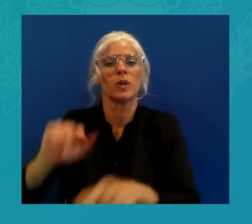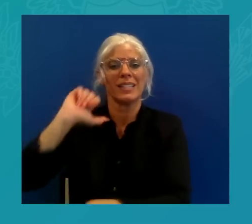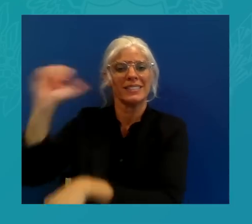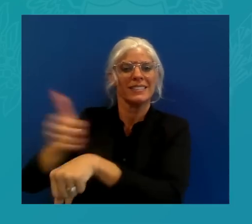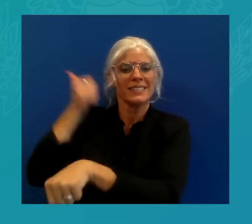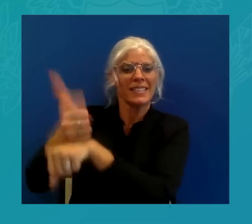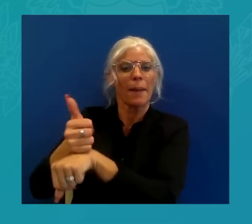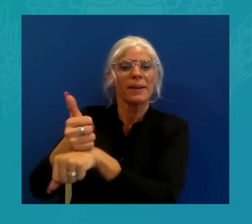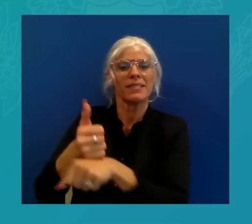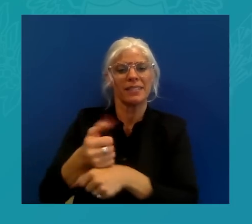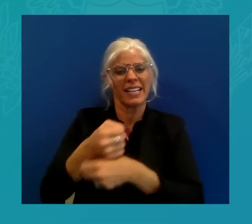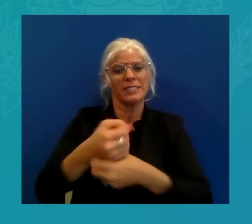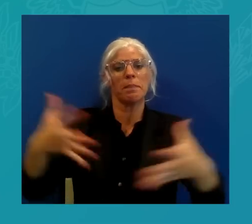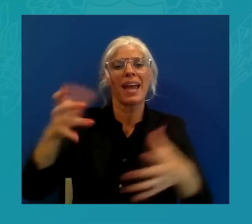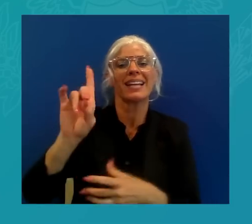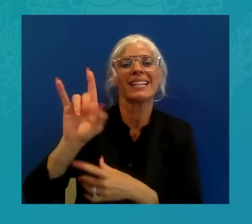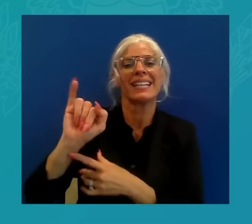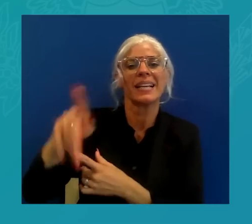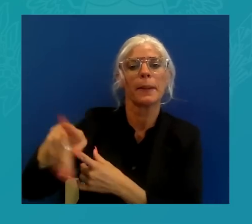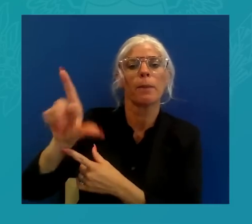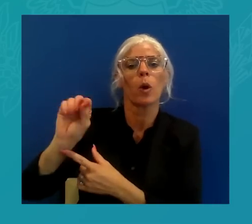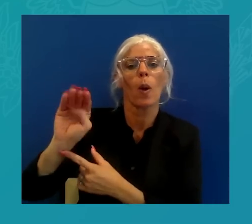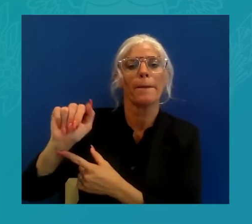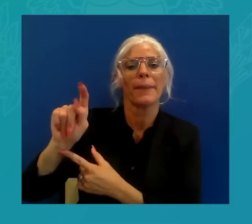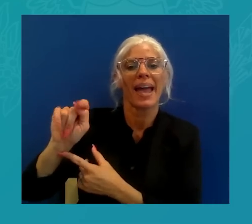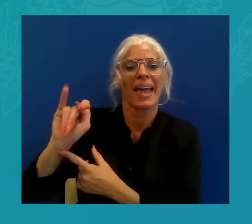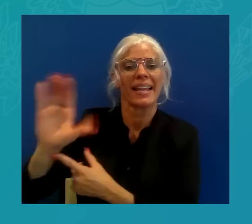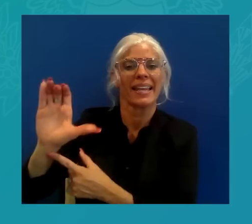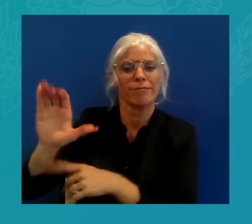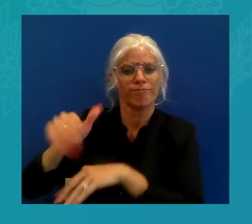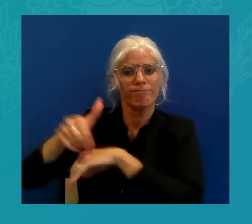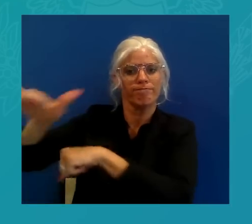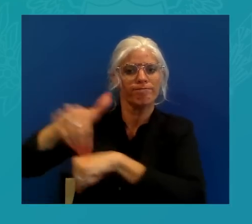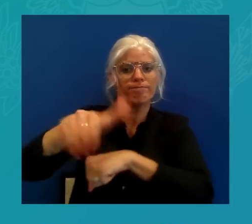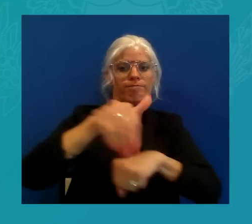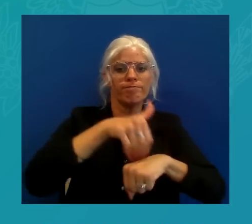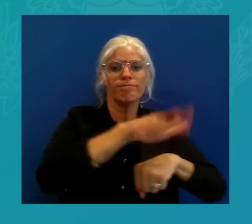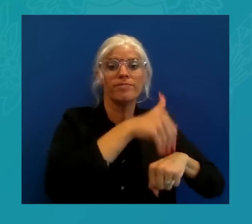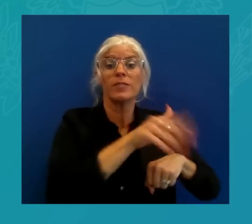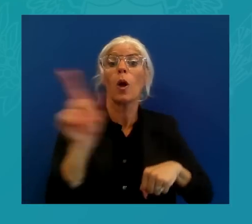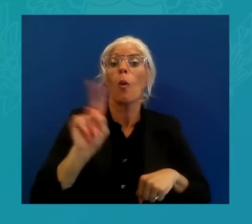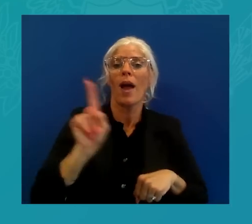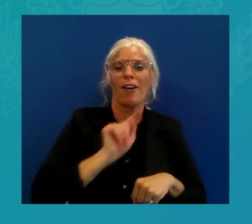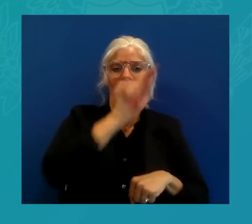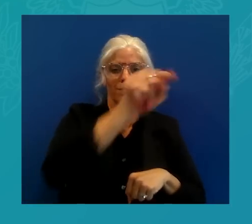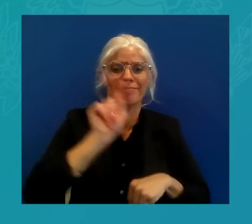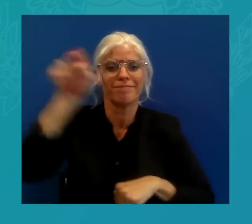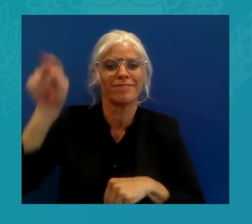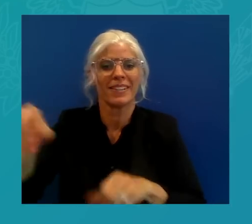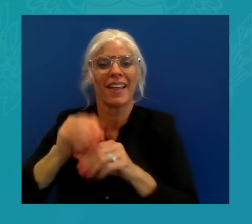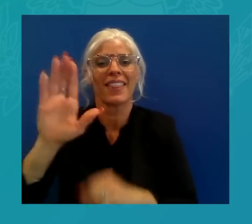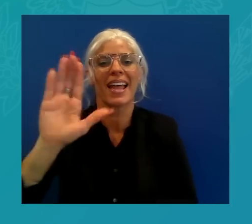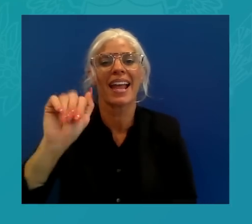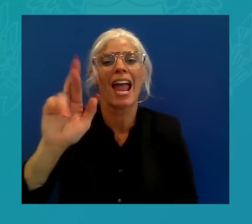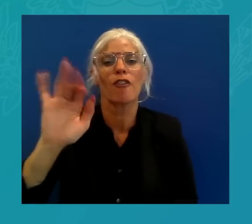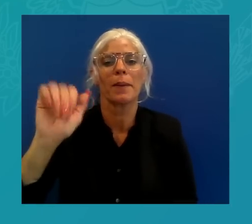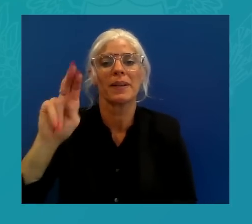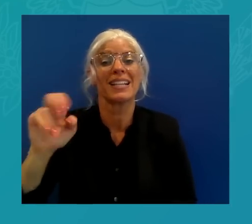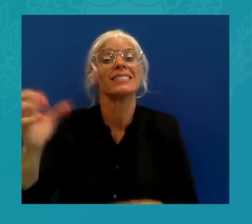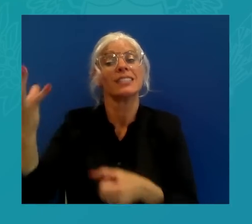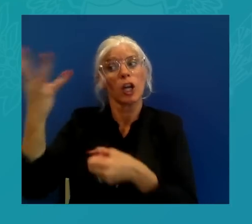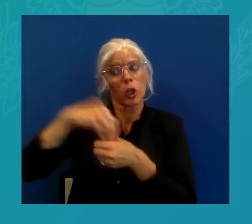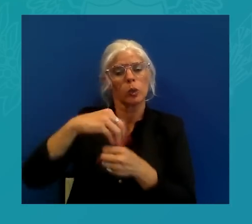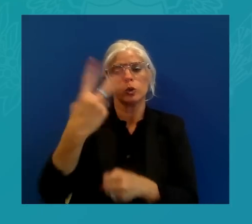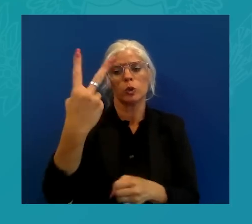in the Eastern Caribbean, including 2 new embassies. In conclusion, from